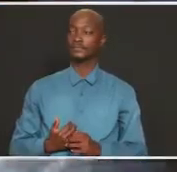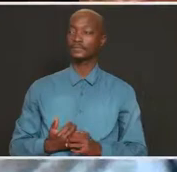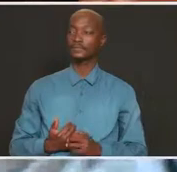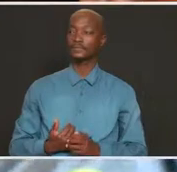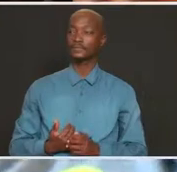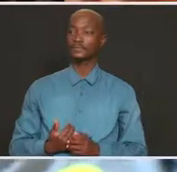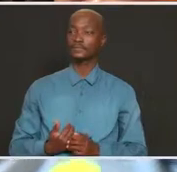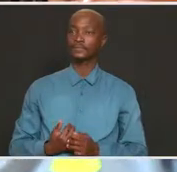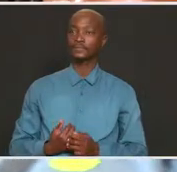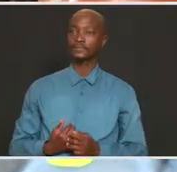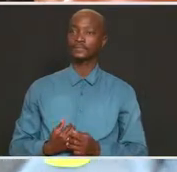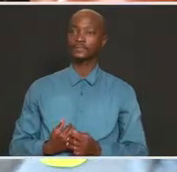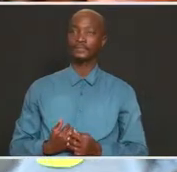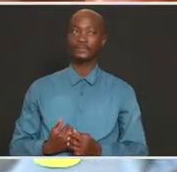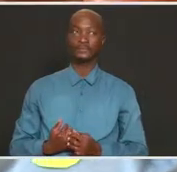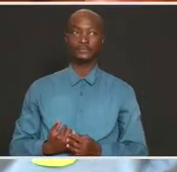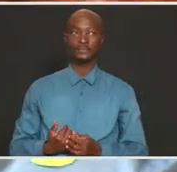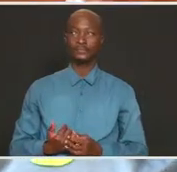foreign